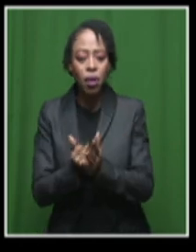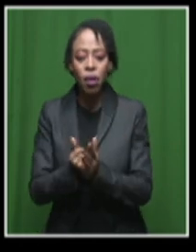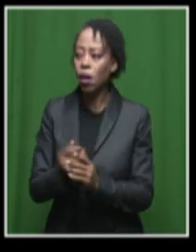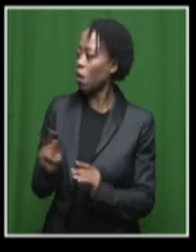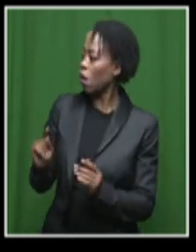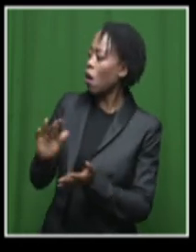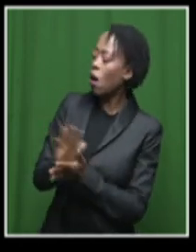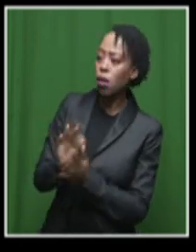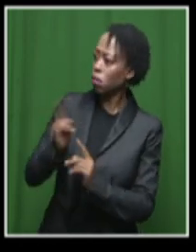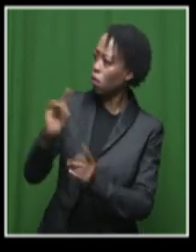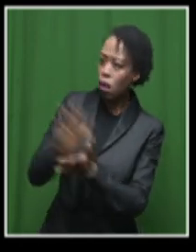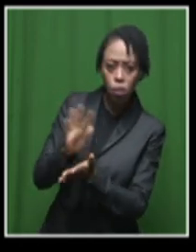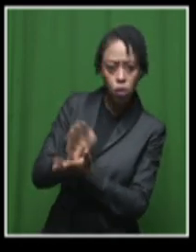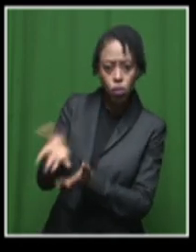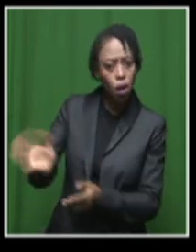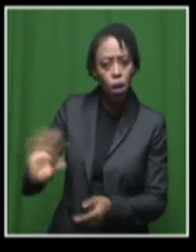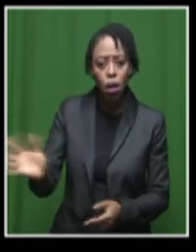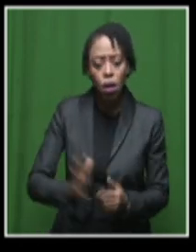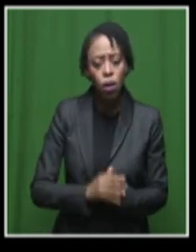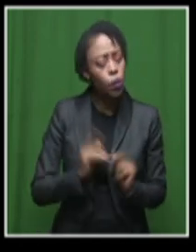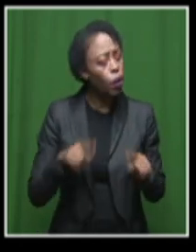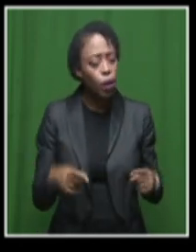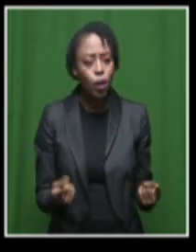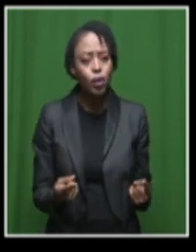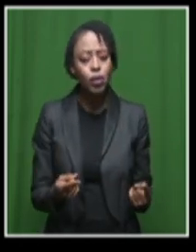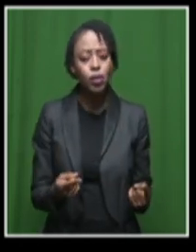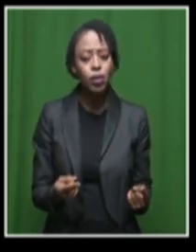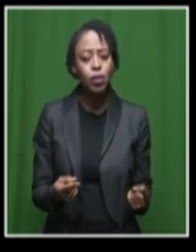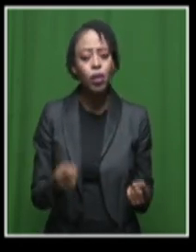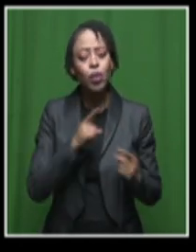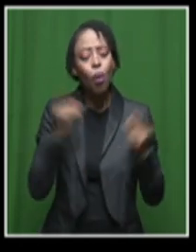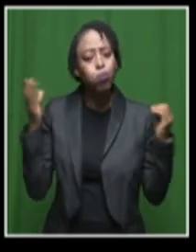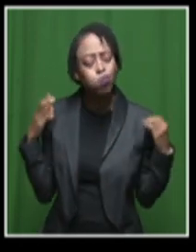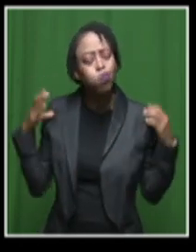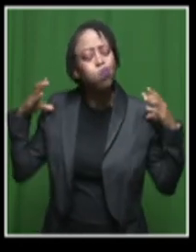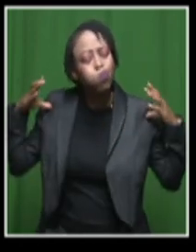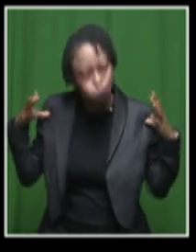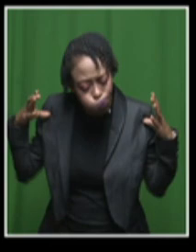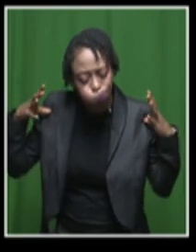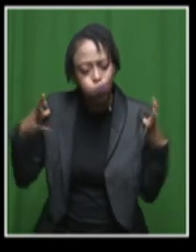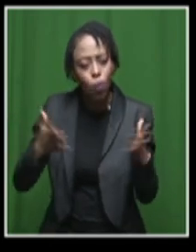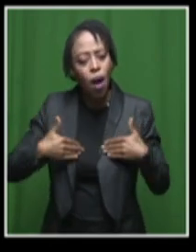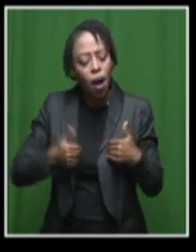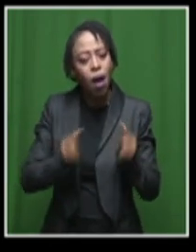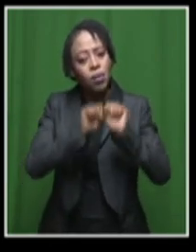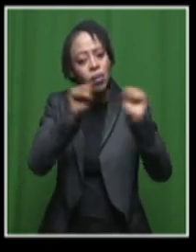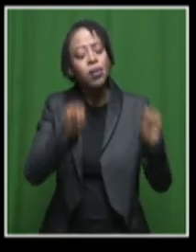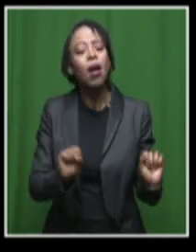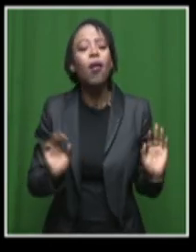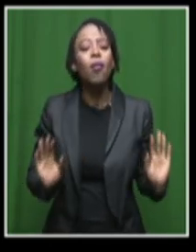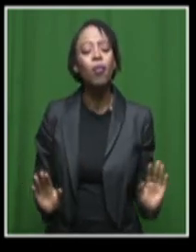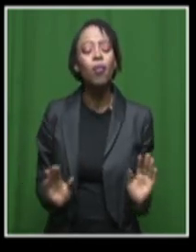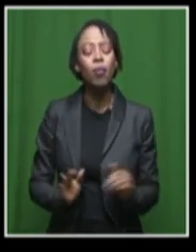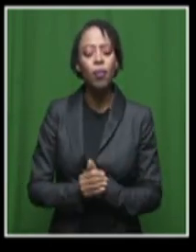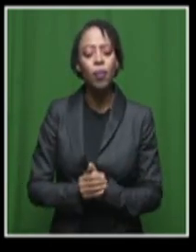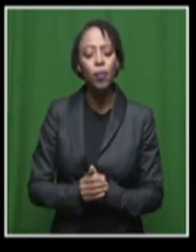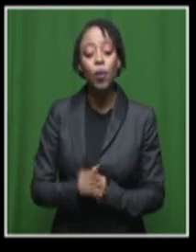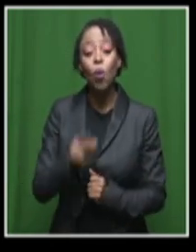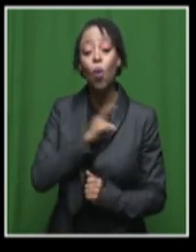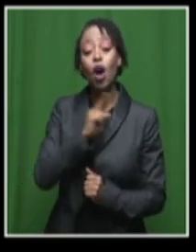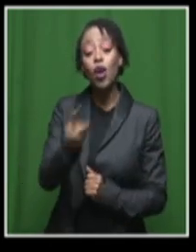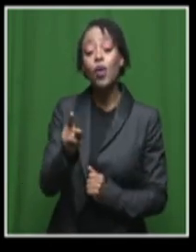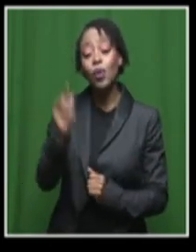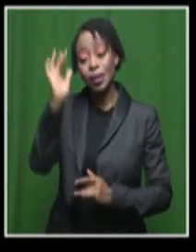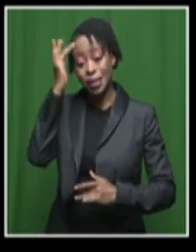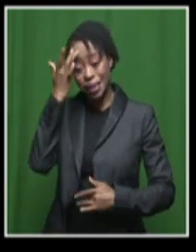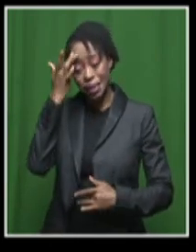can't appreciate that. You're killing my health system. You are killing my health system. When you guys are